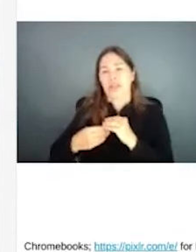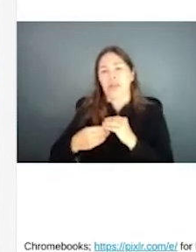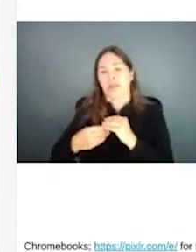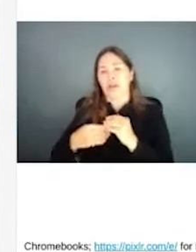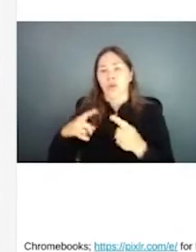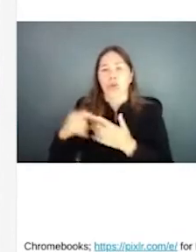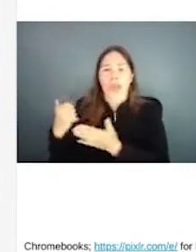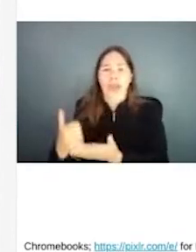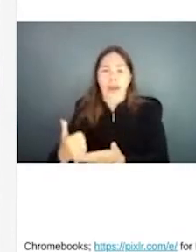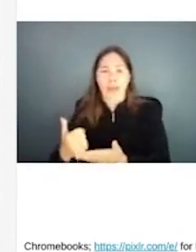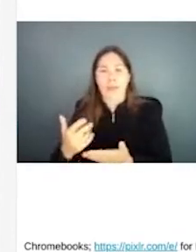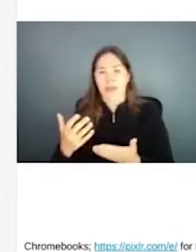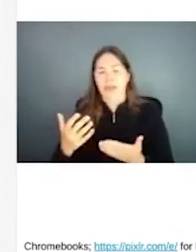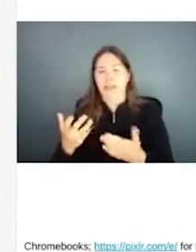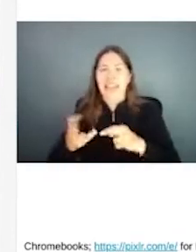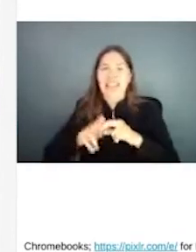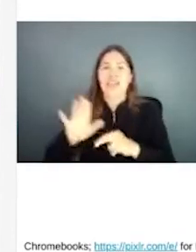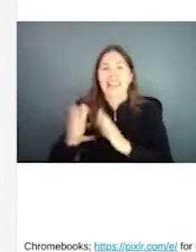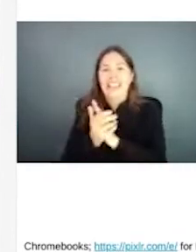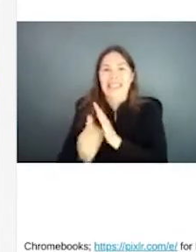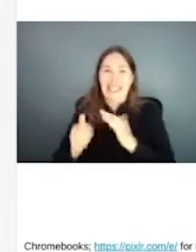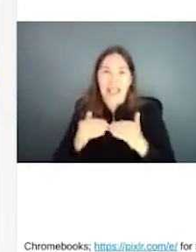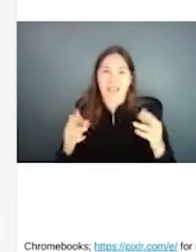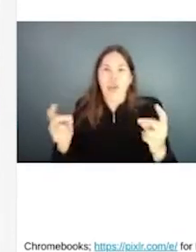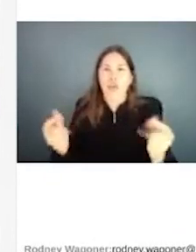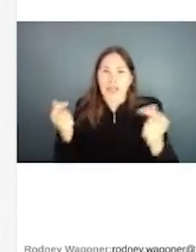to help increase their skill level quickly,